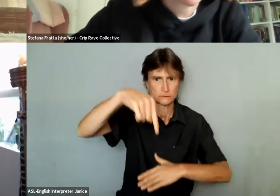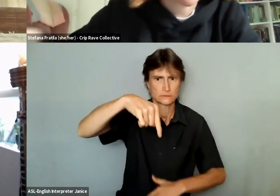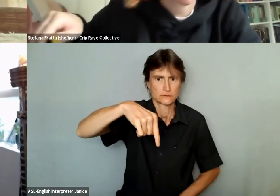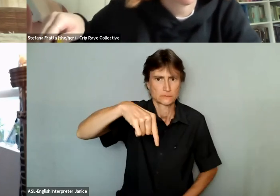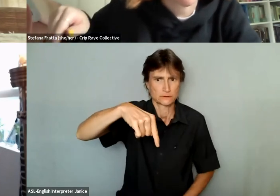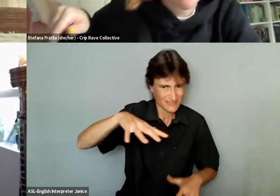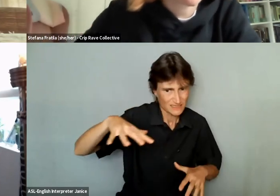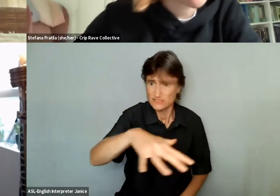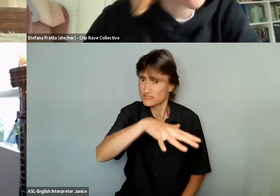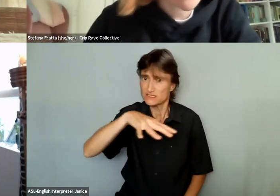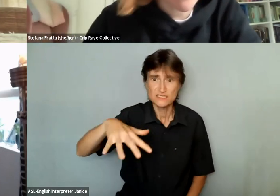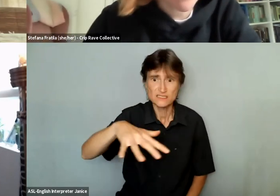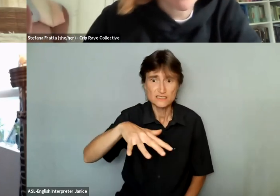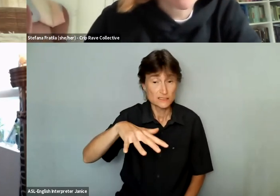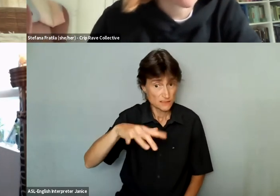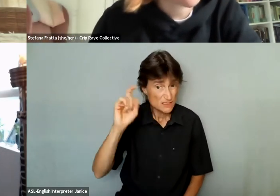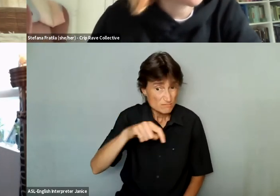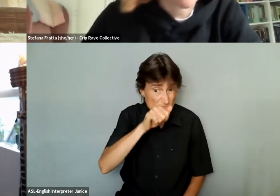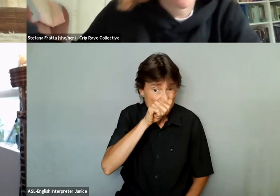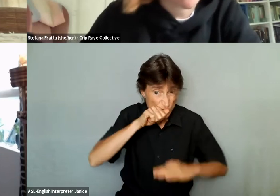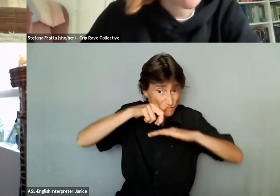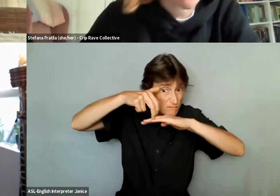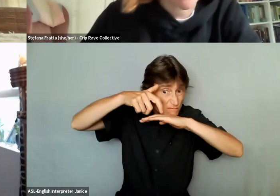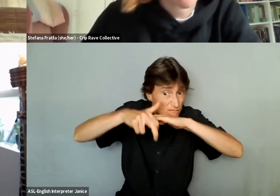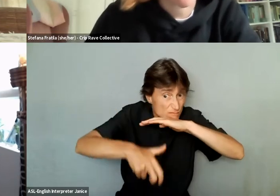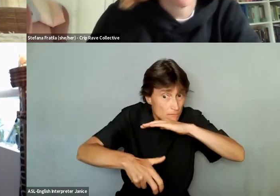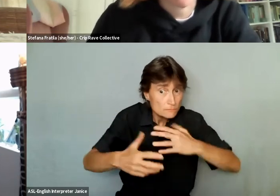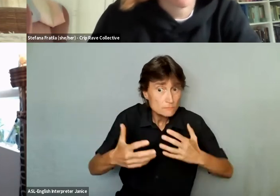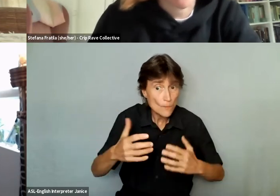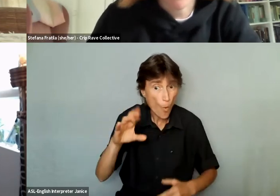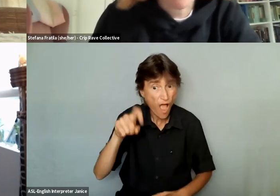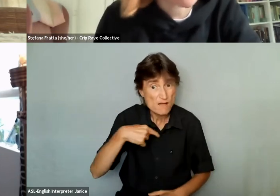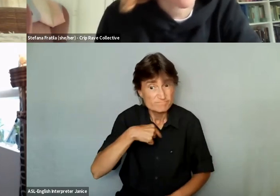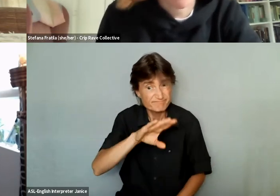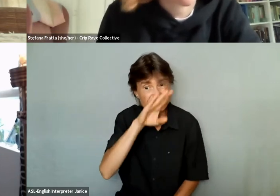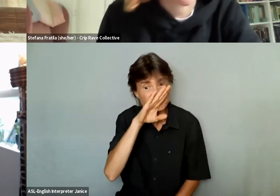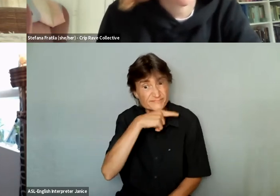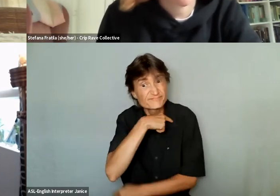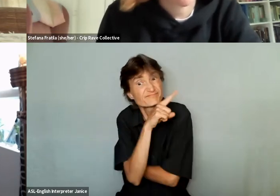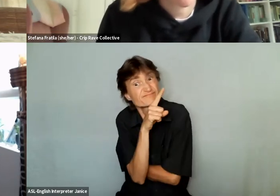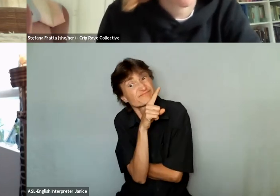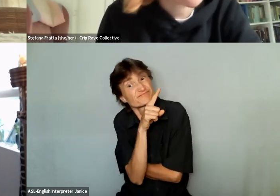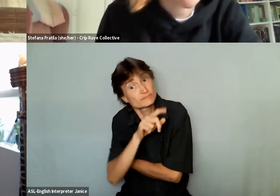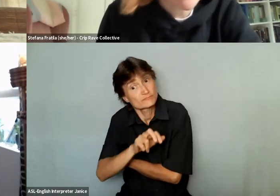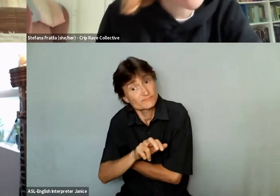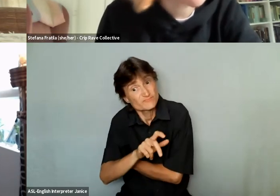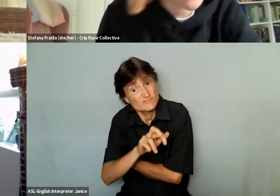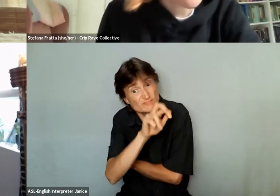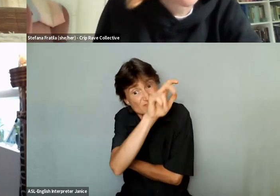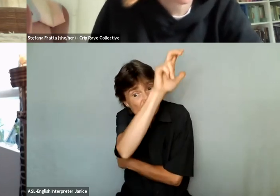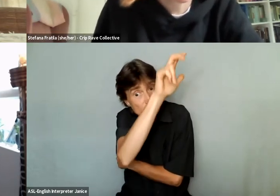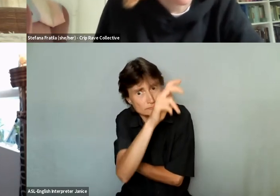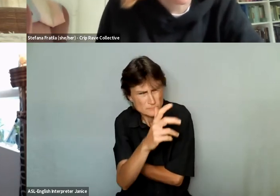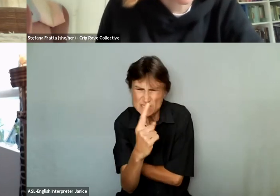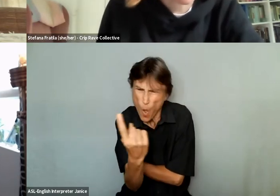either being like down a flight of stairs or up another flight of stairs, or just super narrow. You know, a lot of